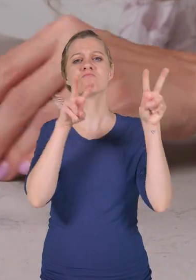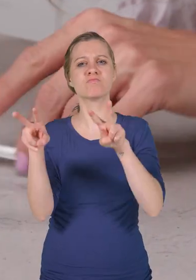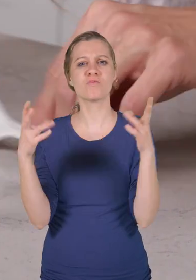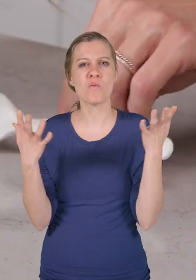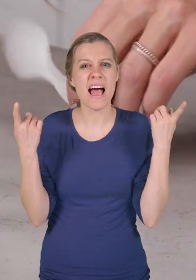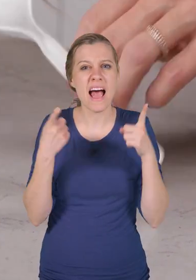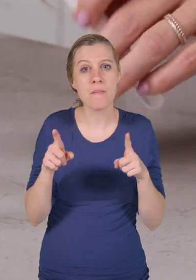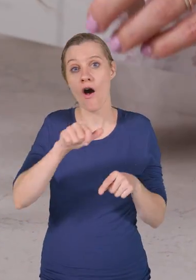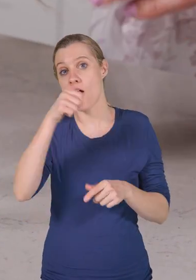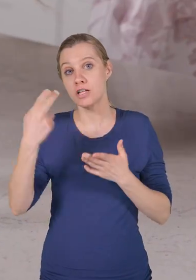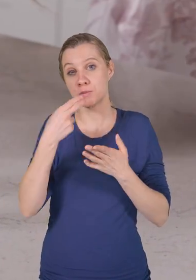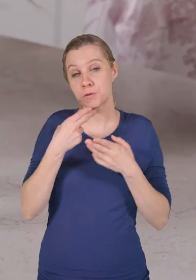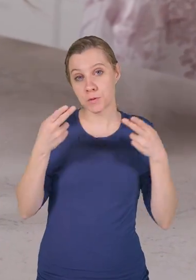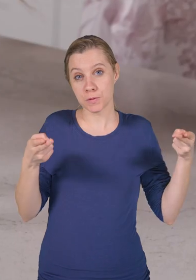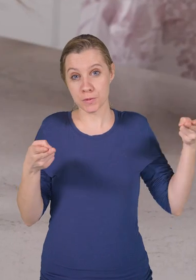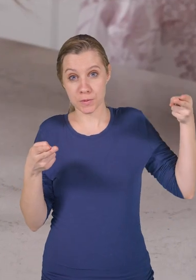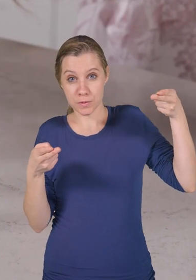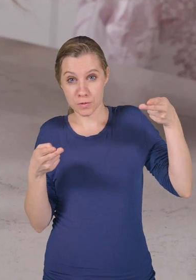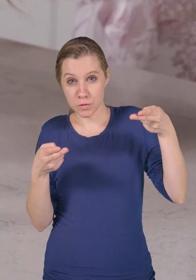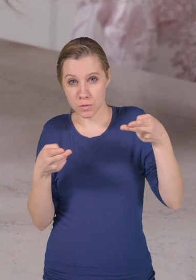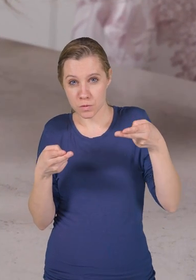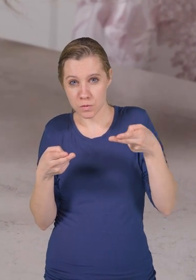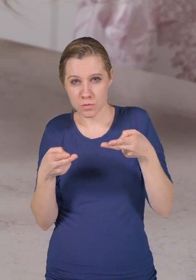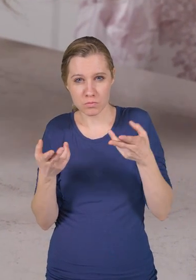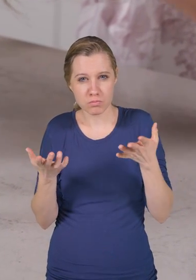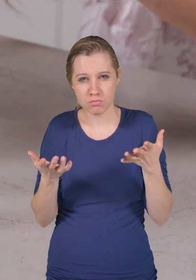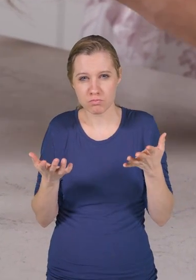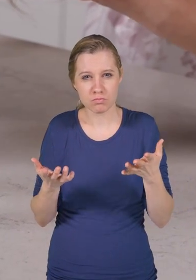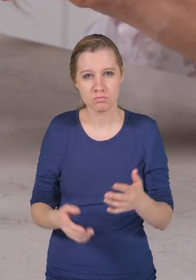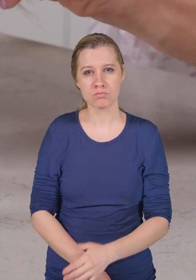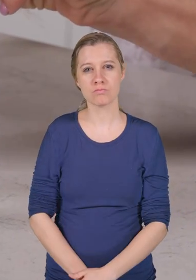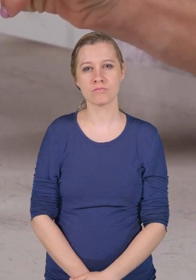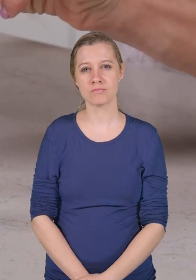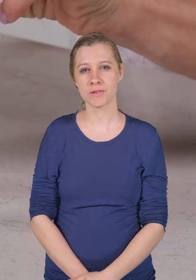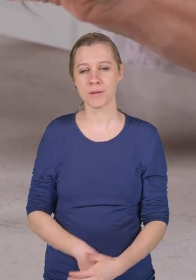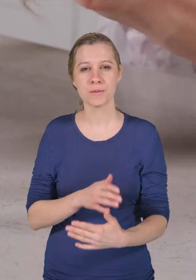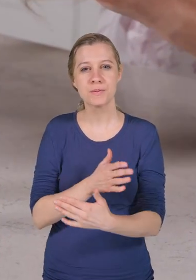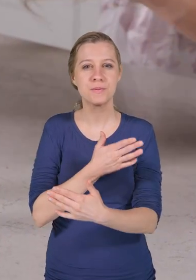And now watch what happens when I take my other spoon and just